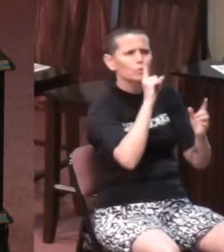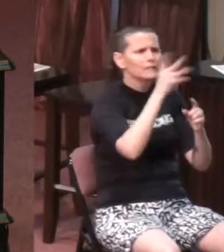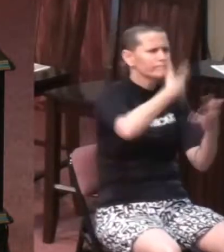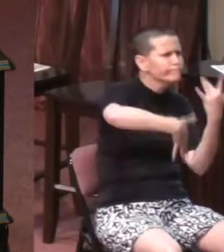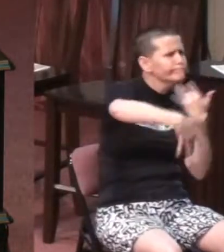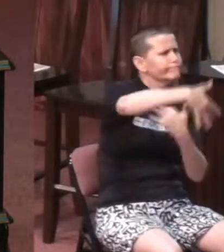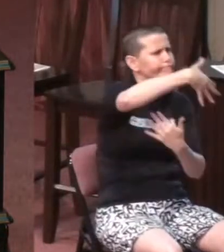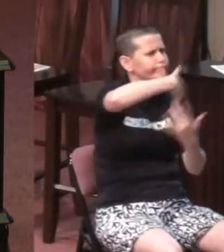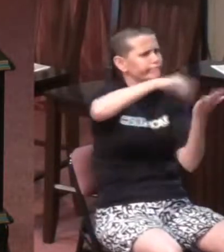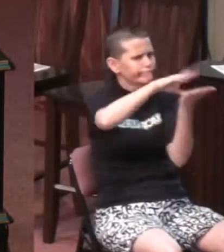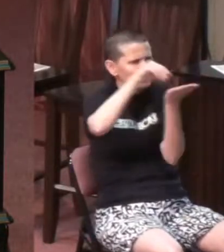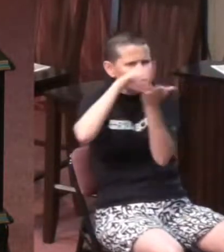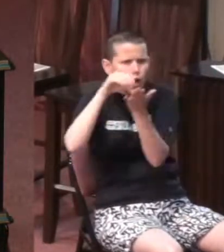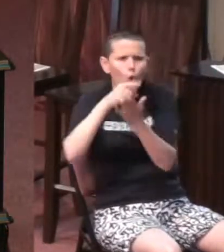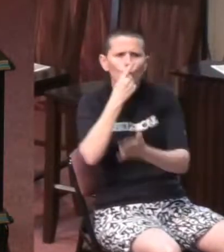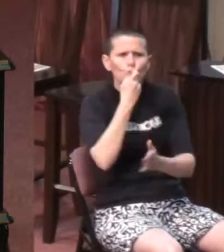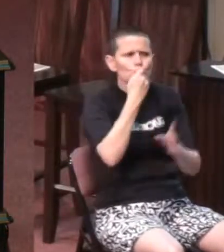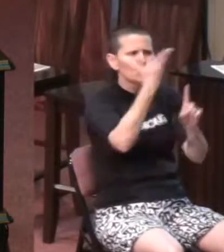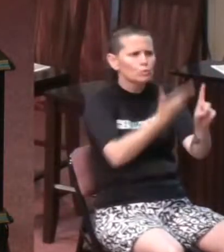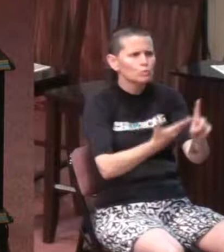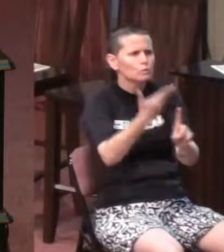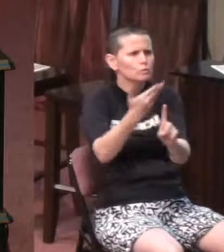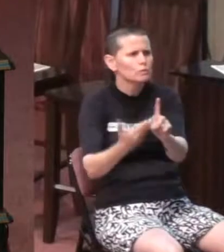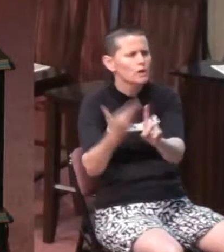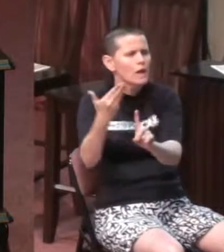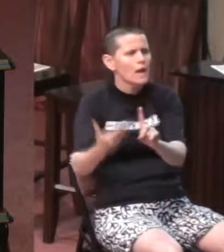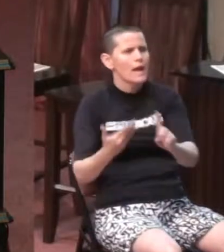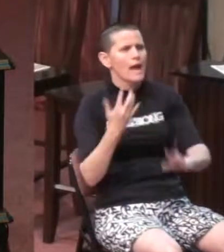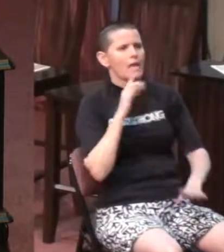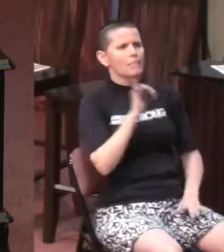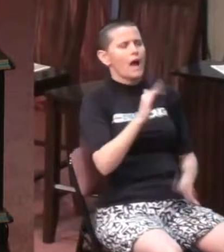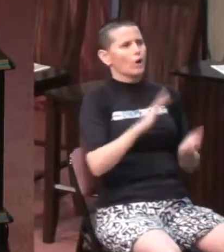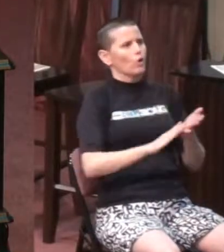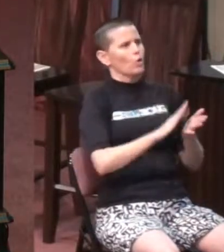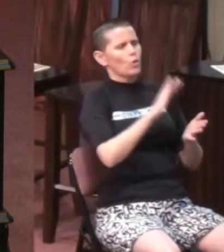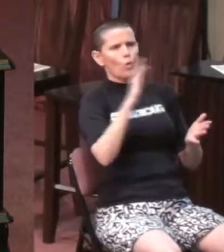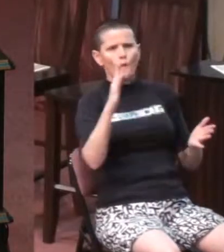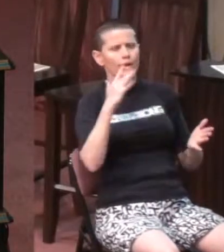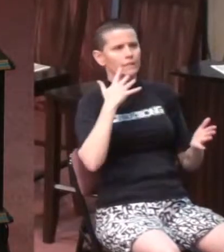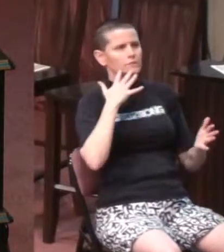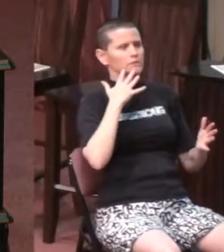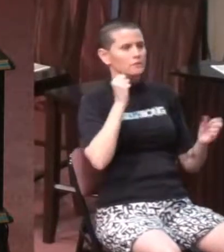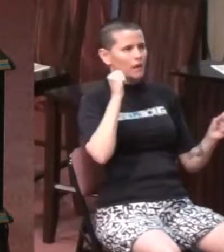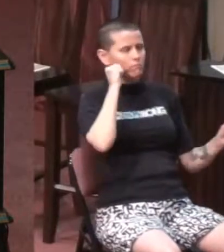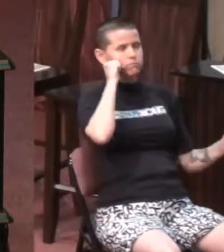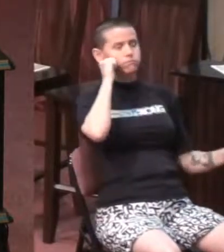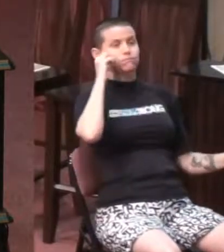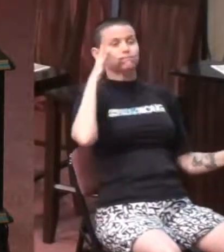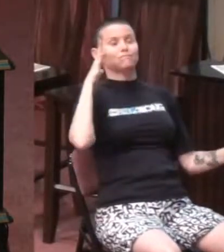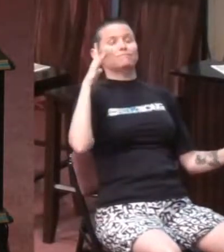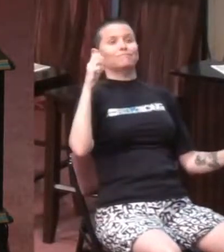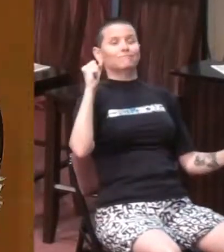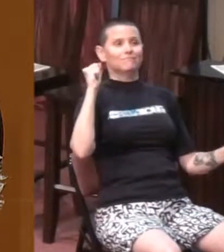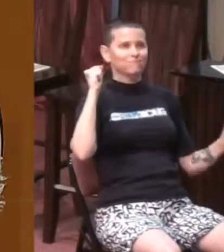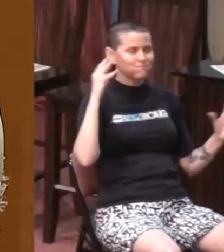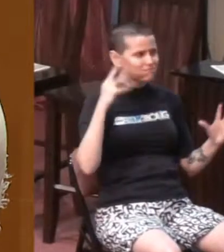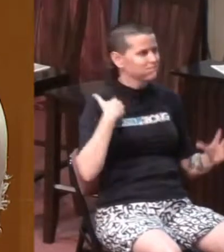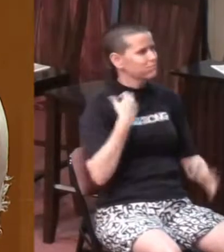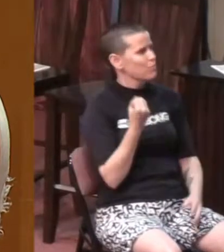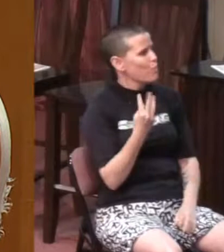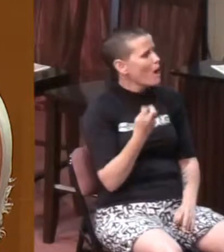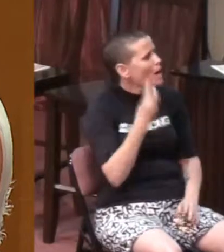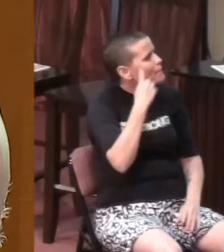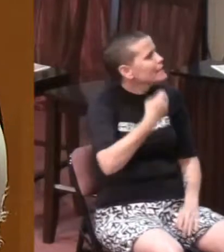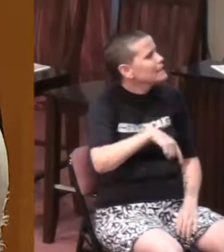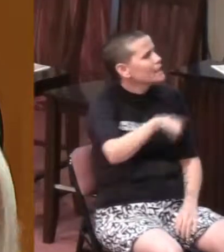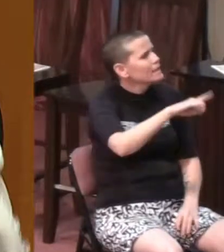goodness is profound. And it's not by chance that we're here. It's not by chance that so many amazing